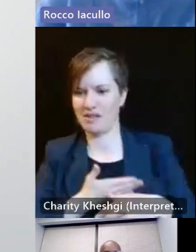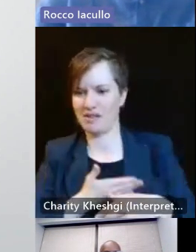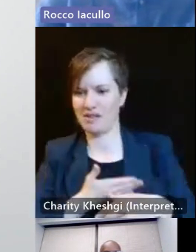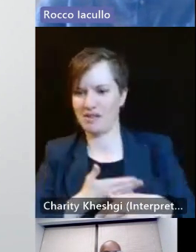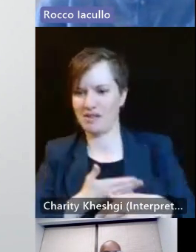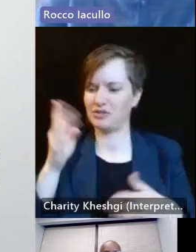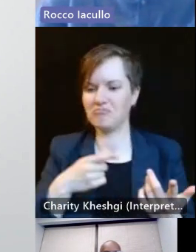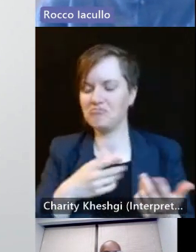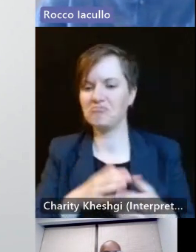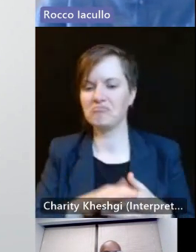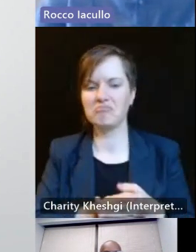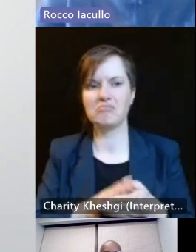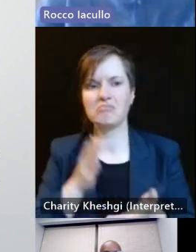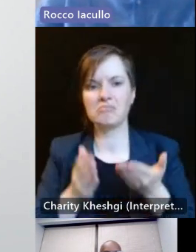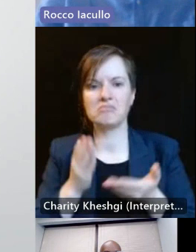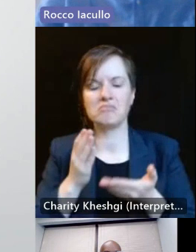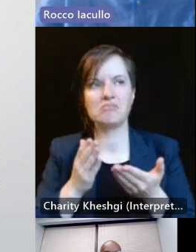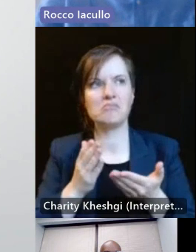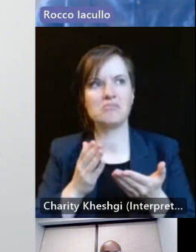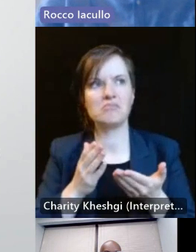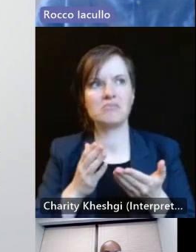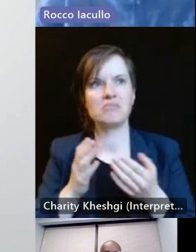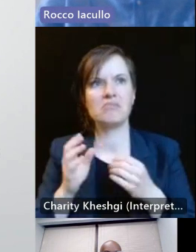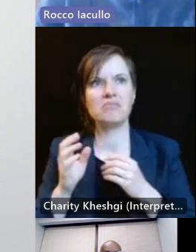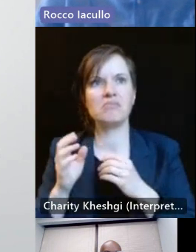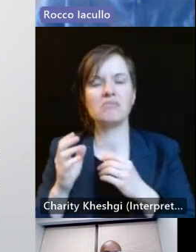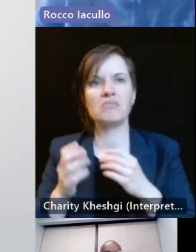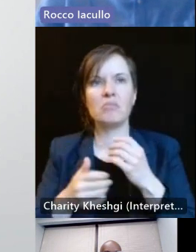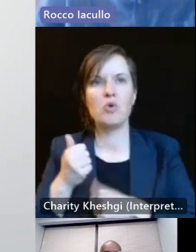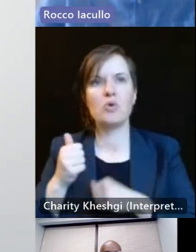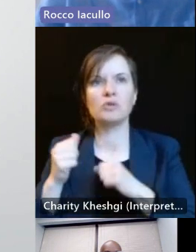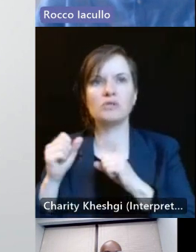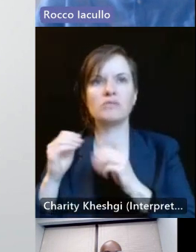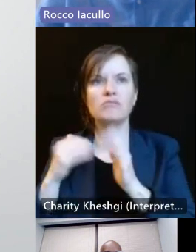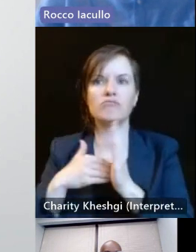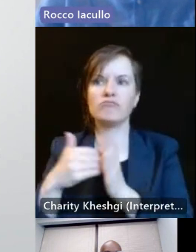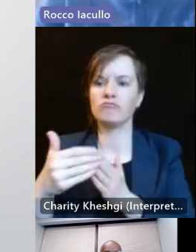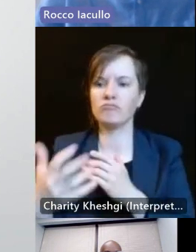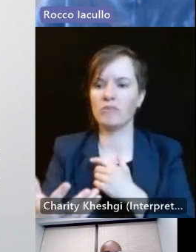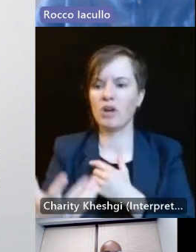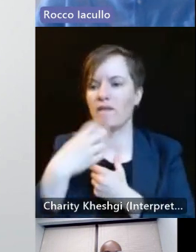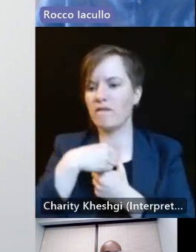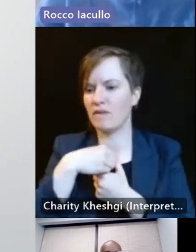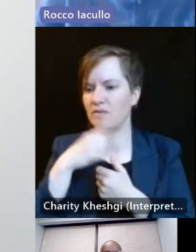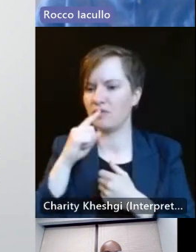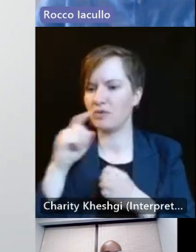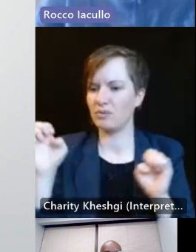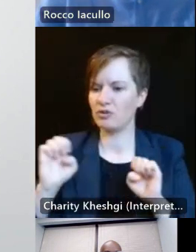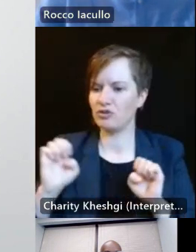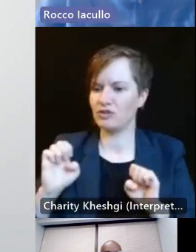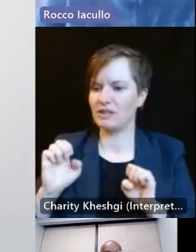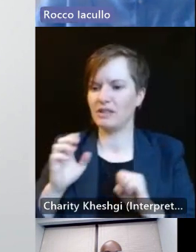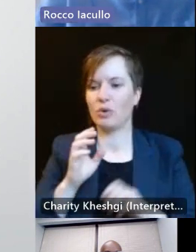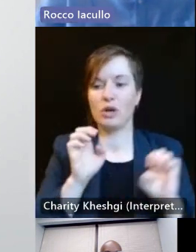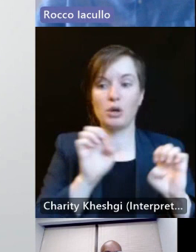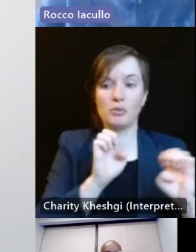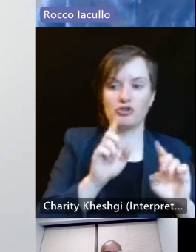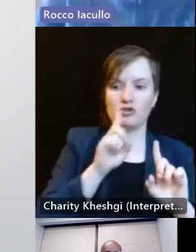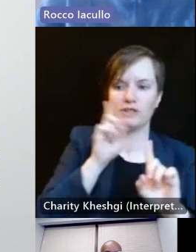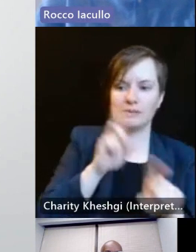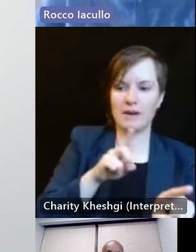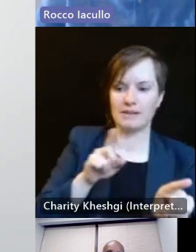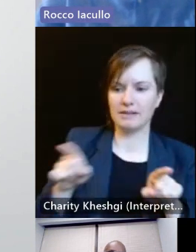likely be involved in emergencies or emergency response. So you can